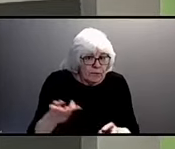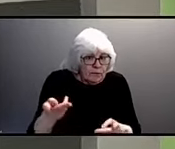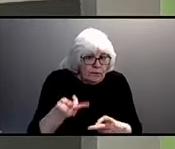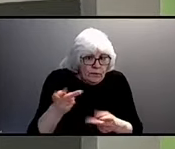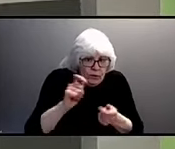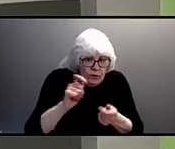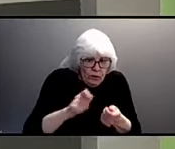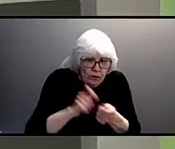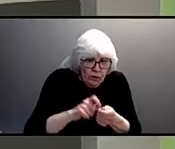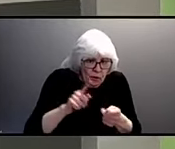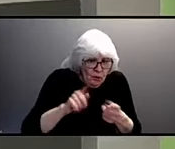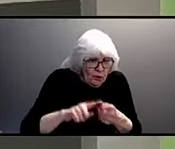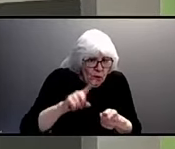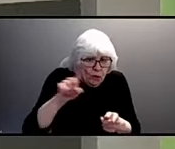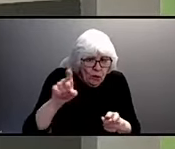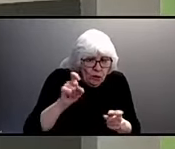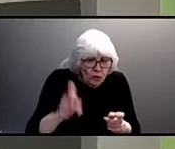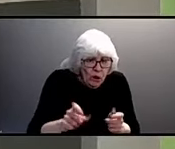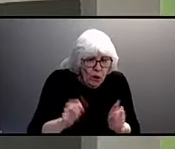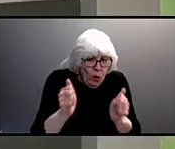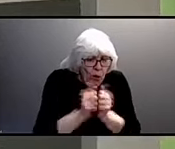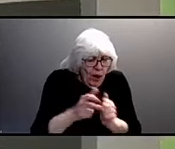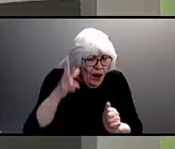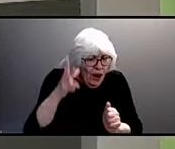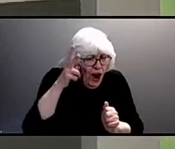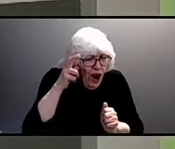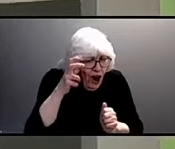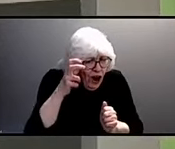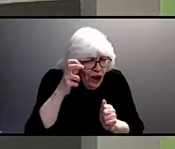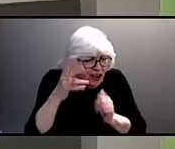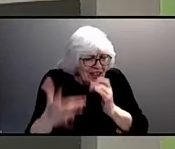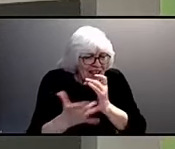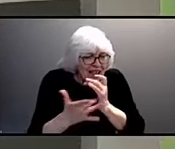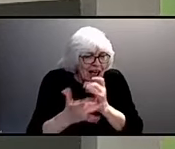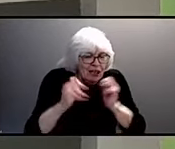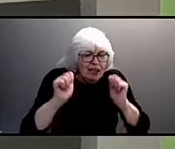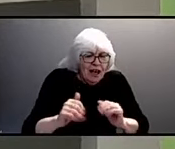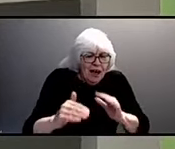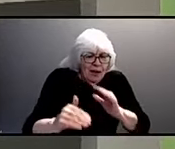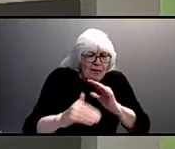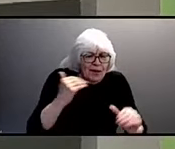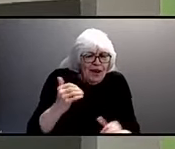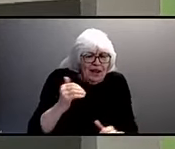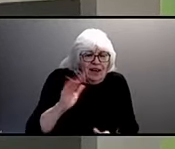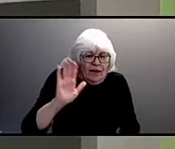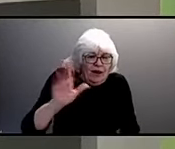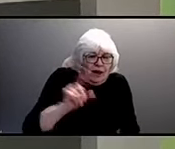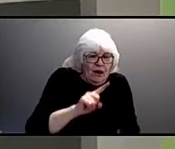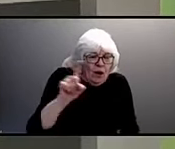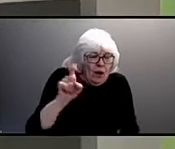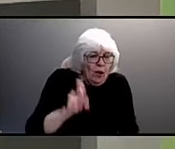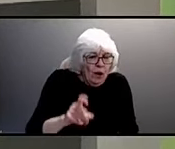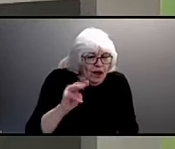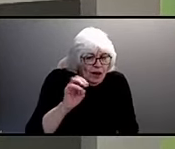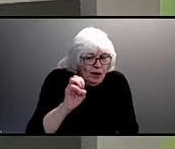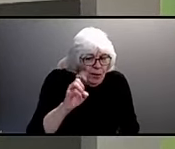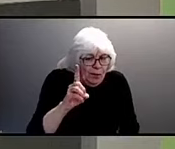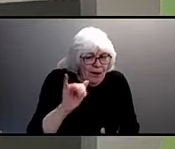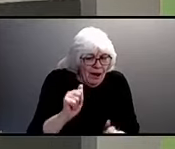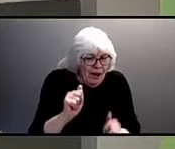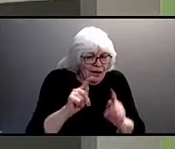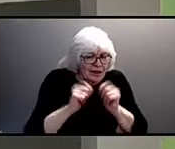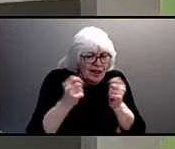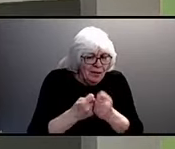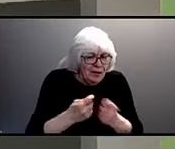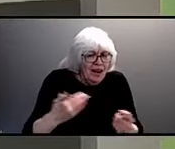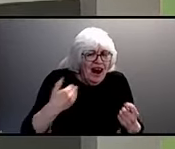with the technical, they can email their question to Media Relations team. They have the address because they registered for this. One